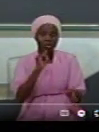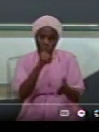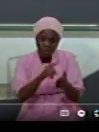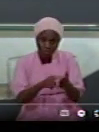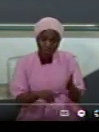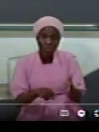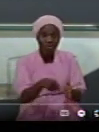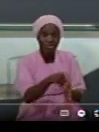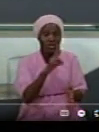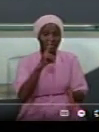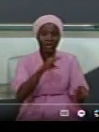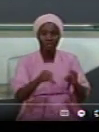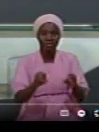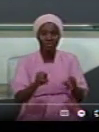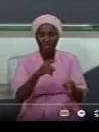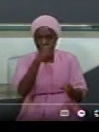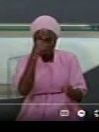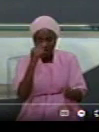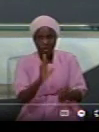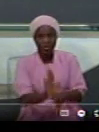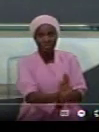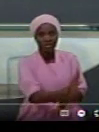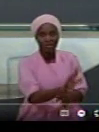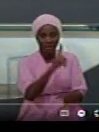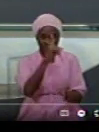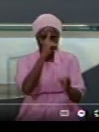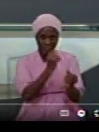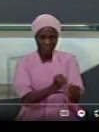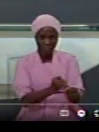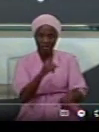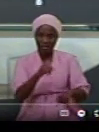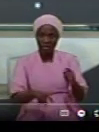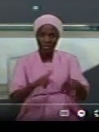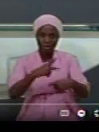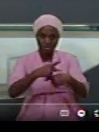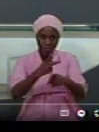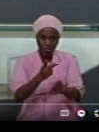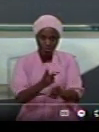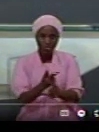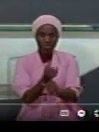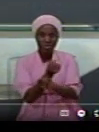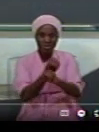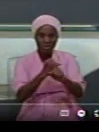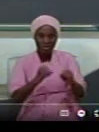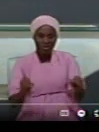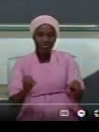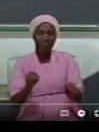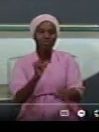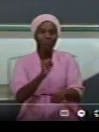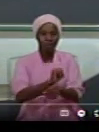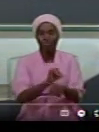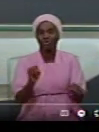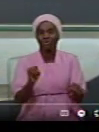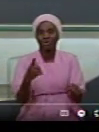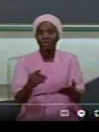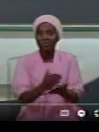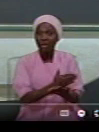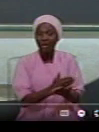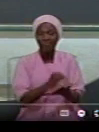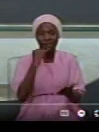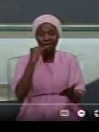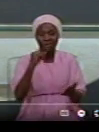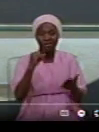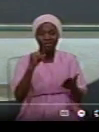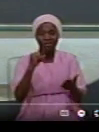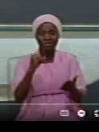faith cannot produce saving works. The harvest is past. The summer